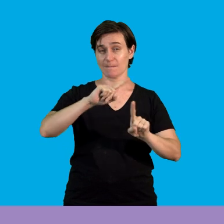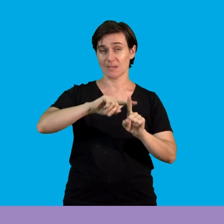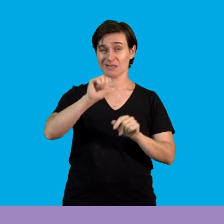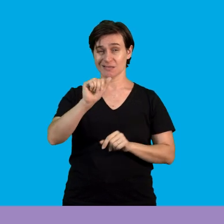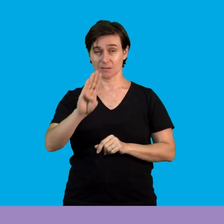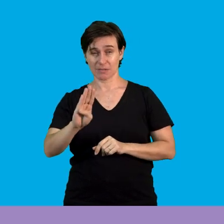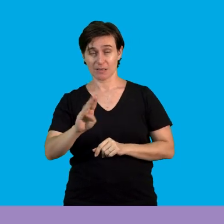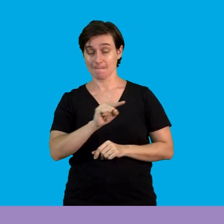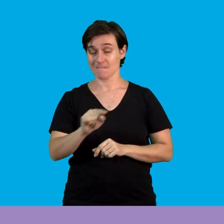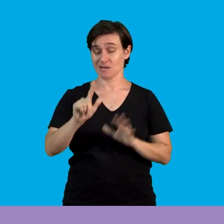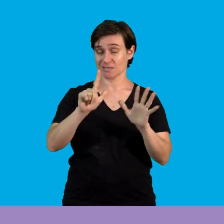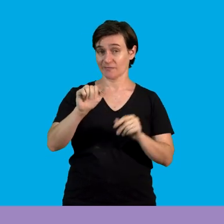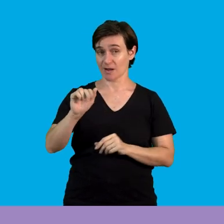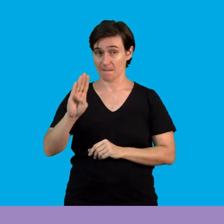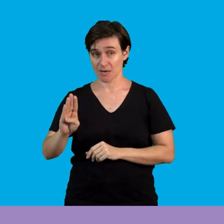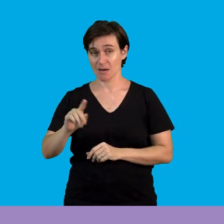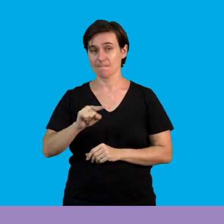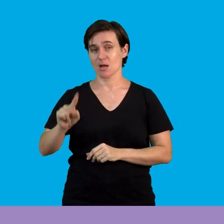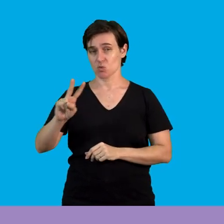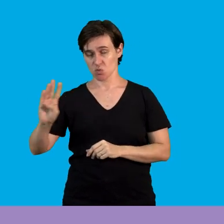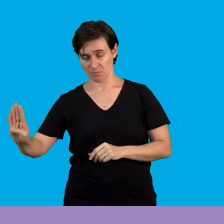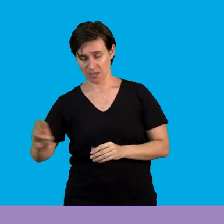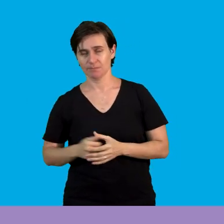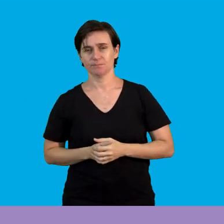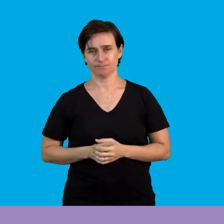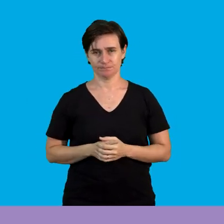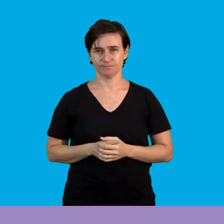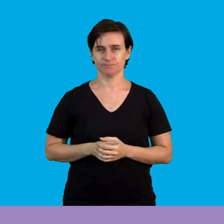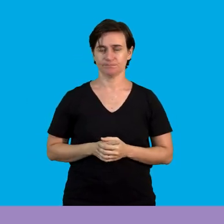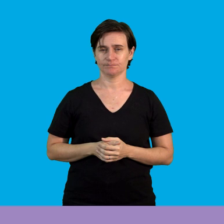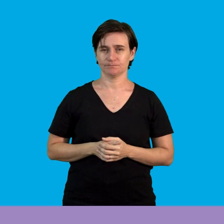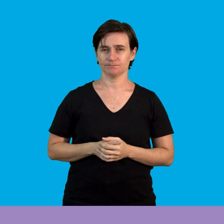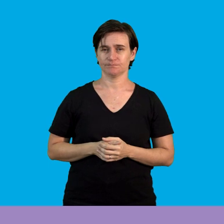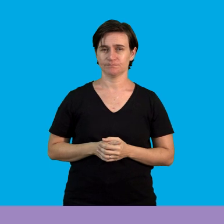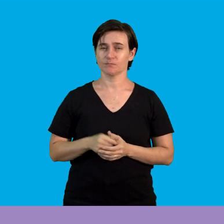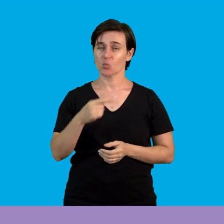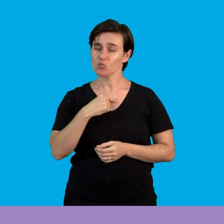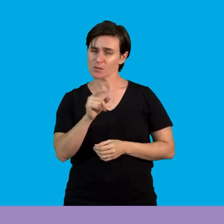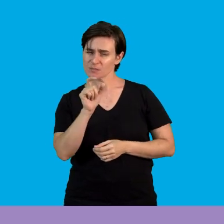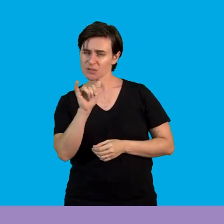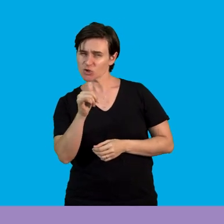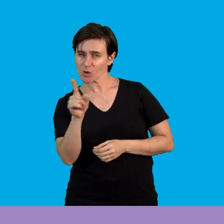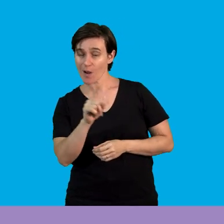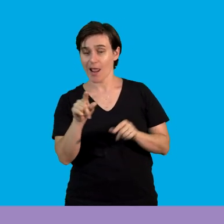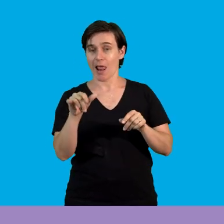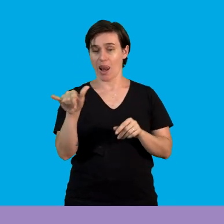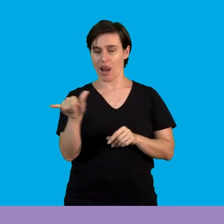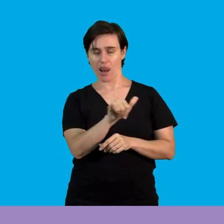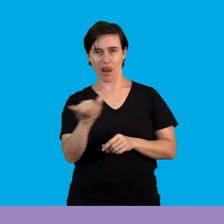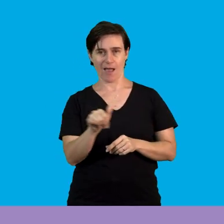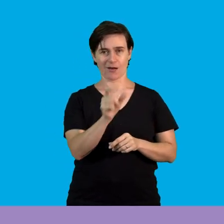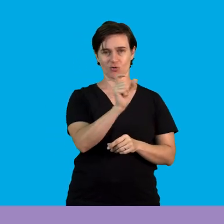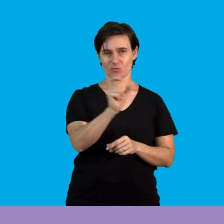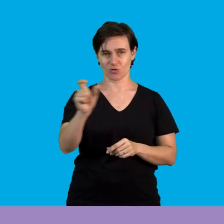plus 6b minus 7ab minus 2b. What we look for there are